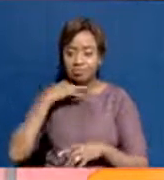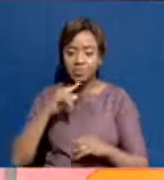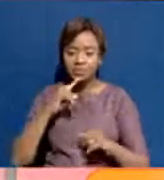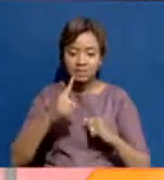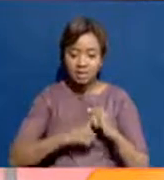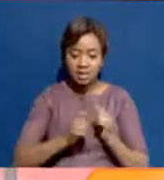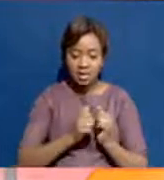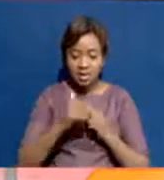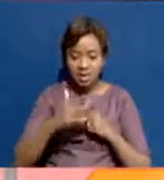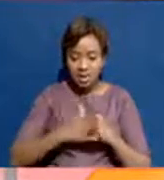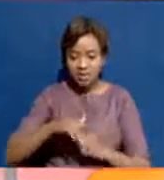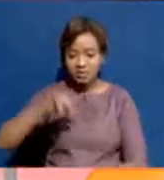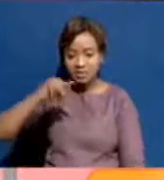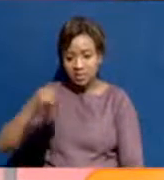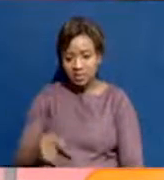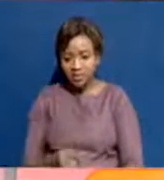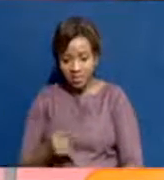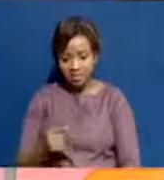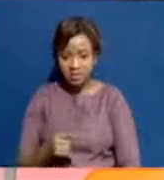at